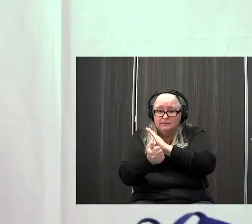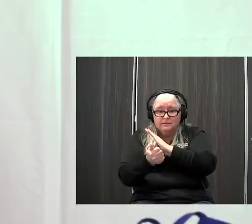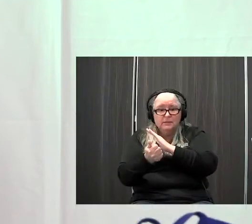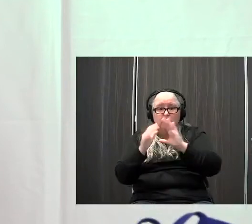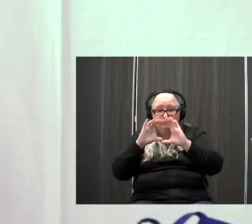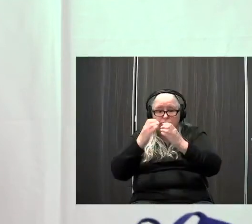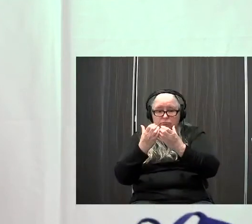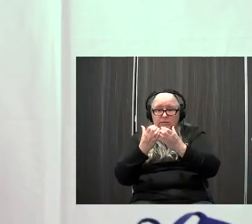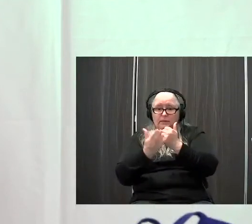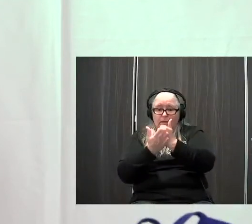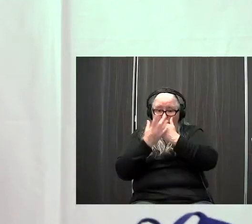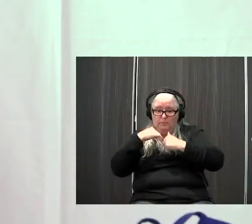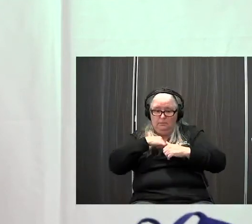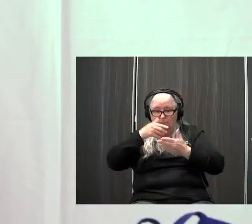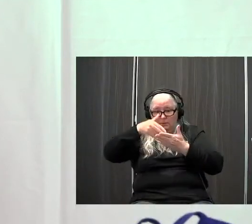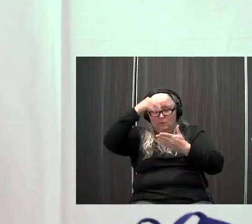pretty sure that's not